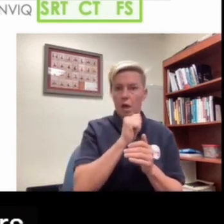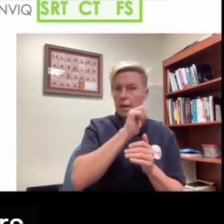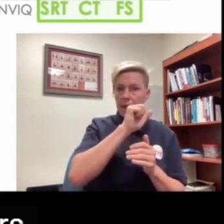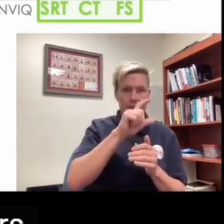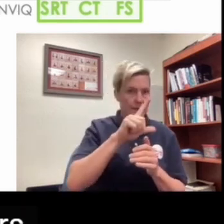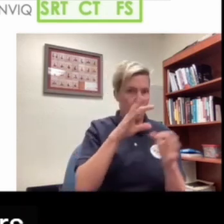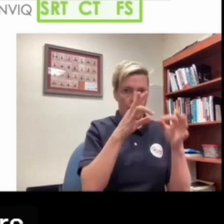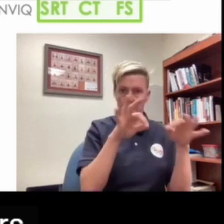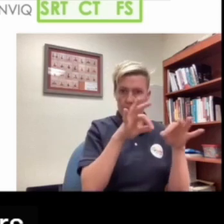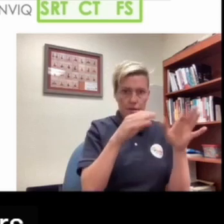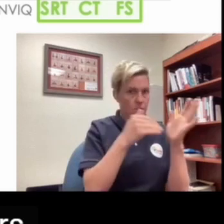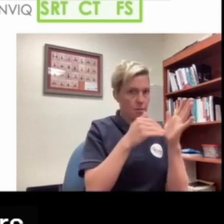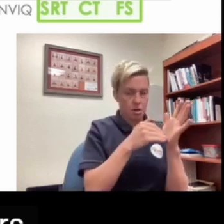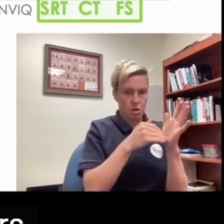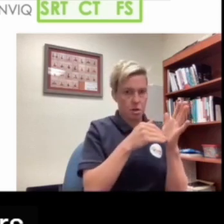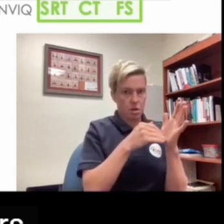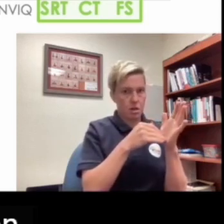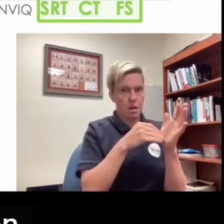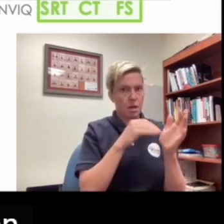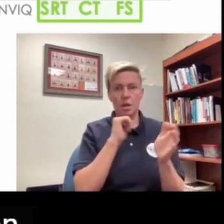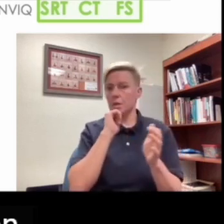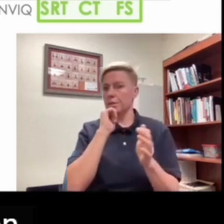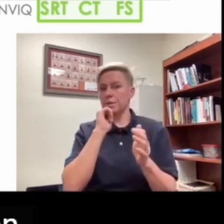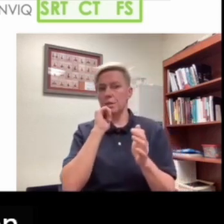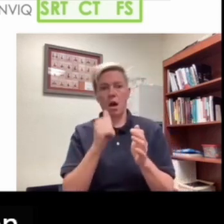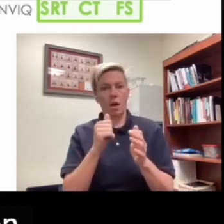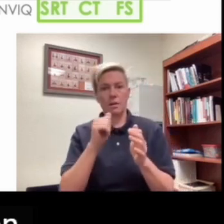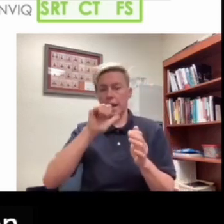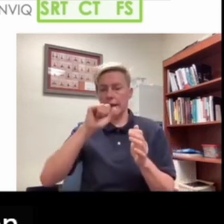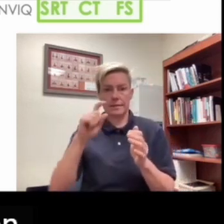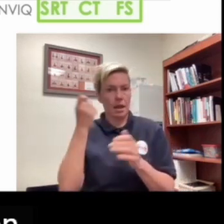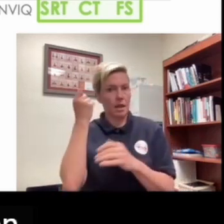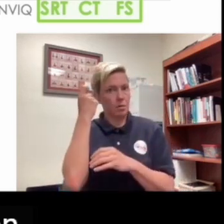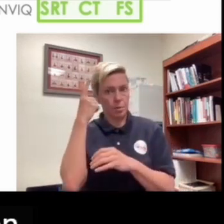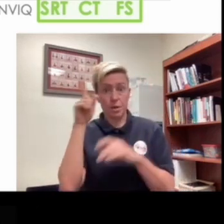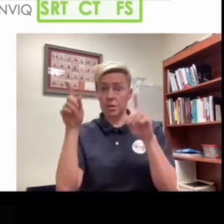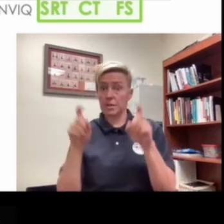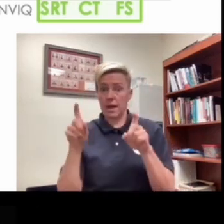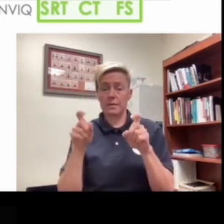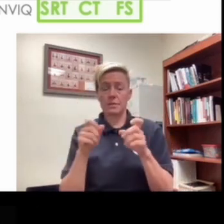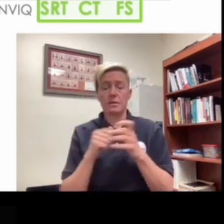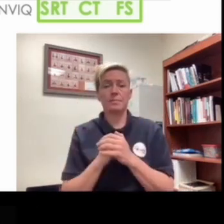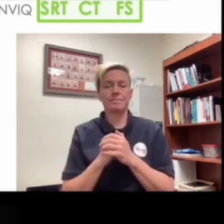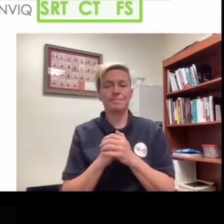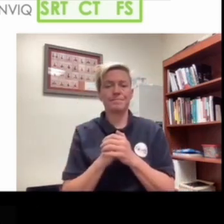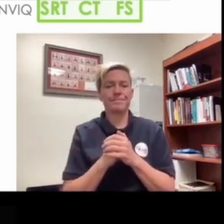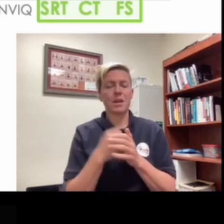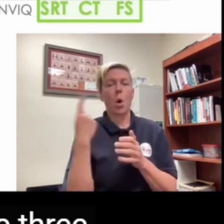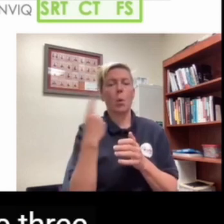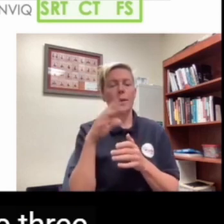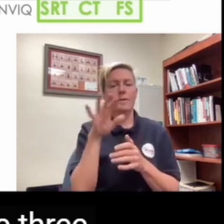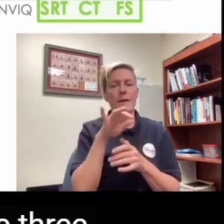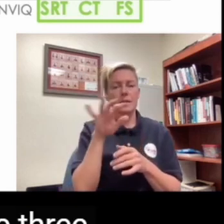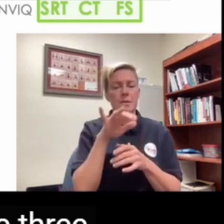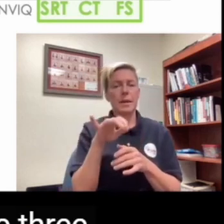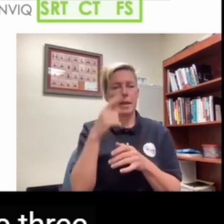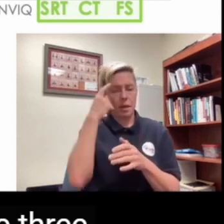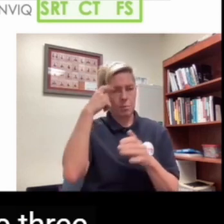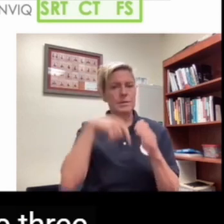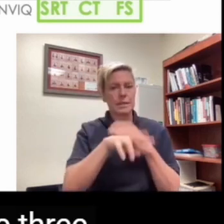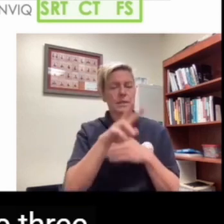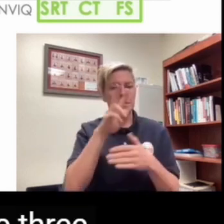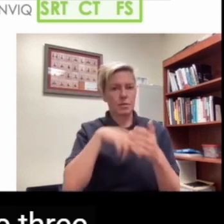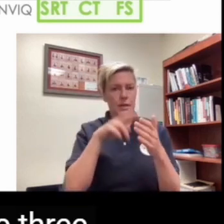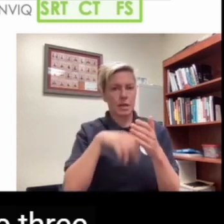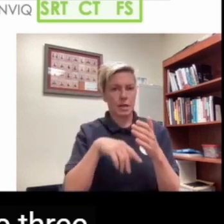scores above and beyond other factors, not ASL sentence reproduction and not ASL comprehension. You can see the